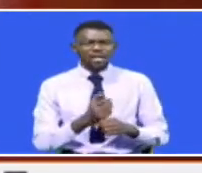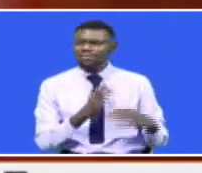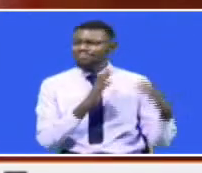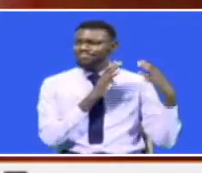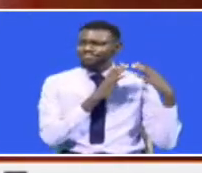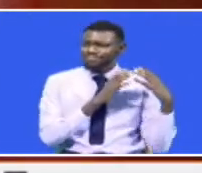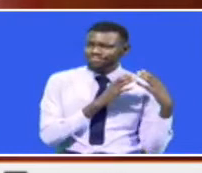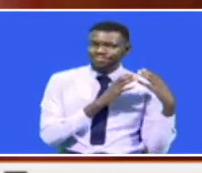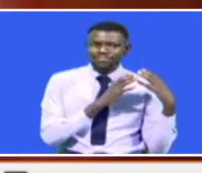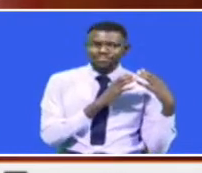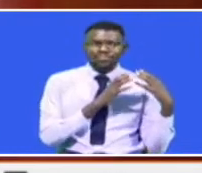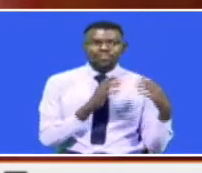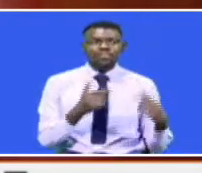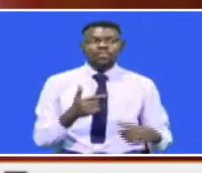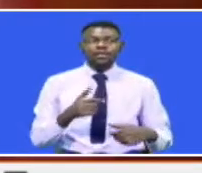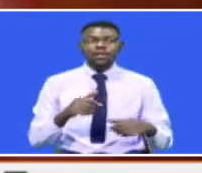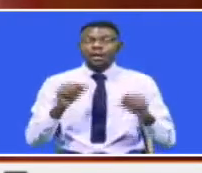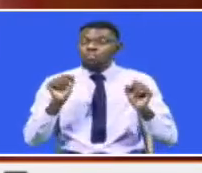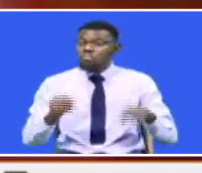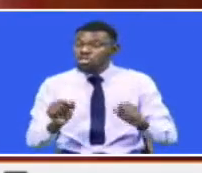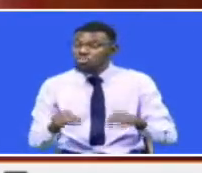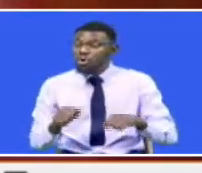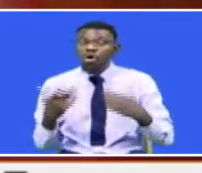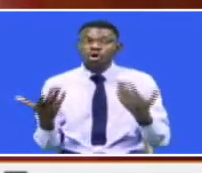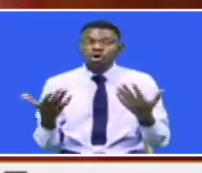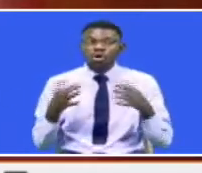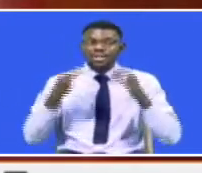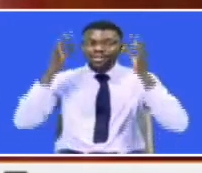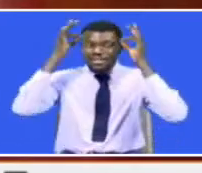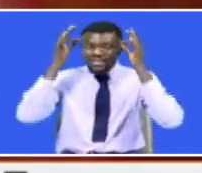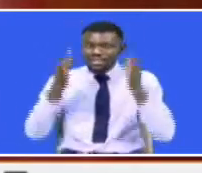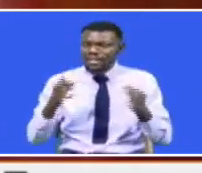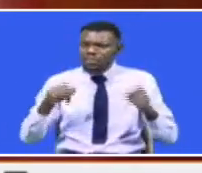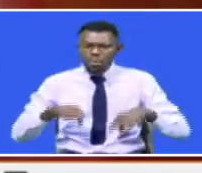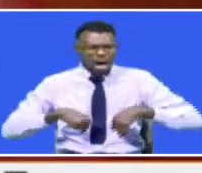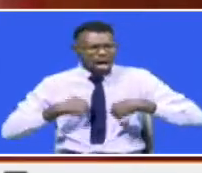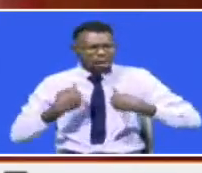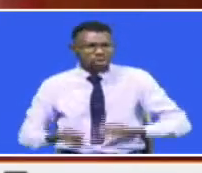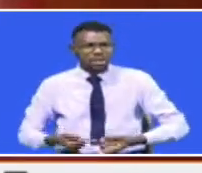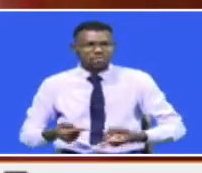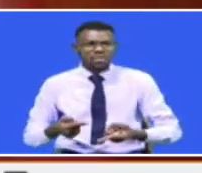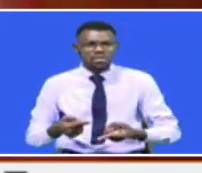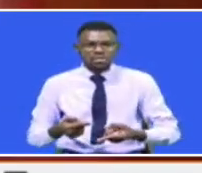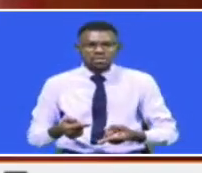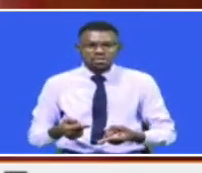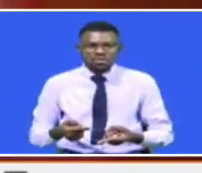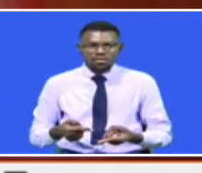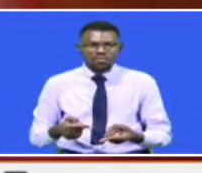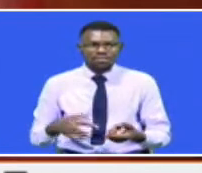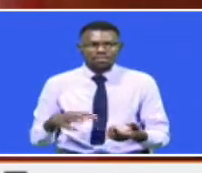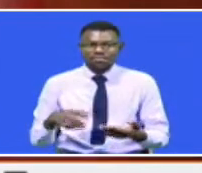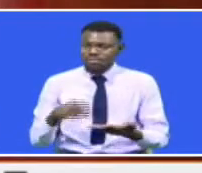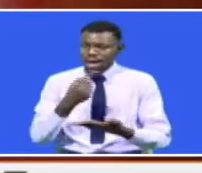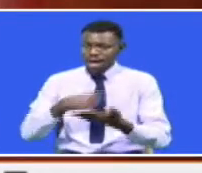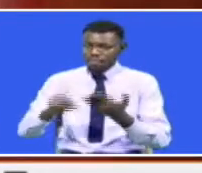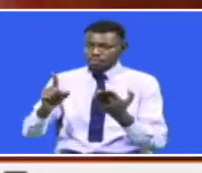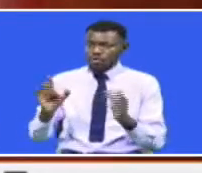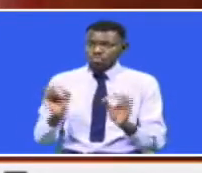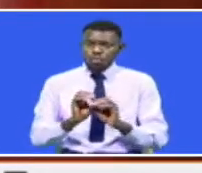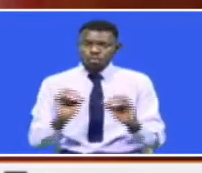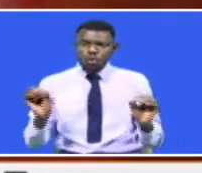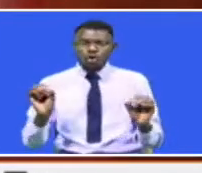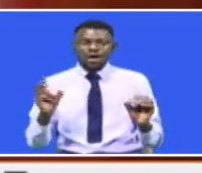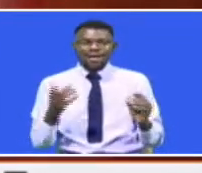I want to speak. We can choose to take a position that we are not going to pass a critical bill like the Division of Revenue